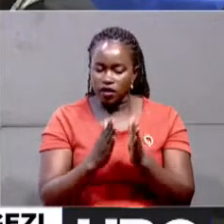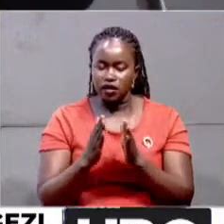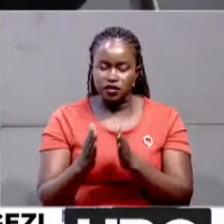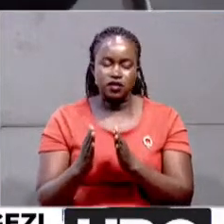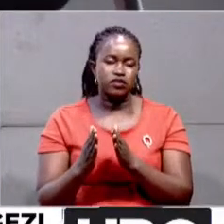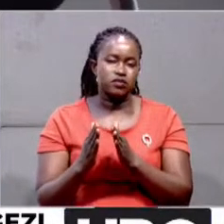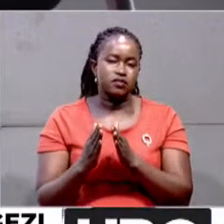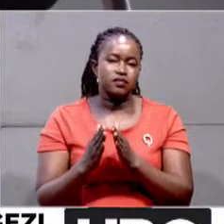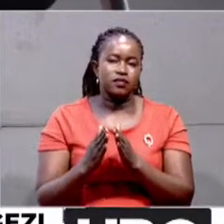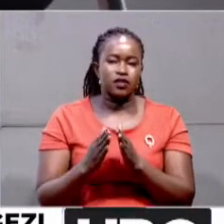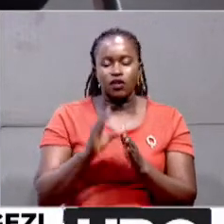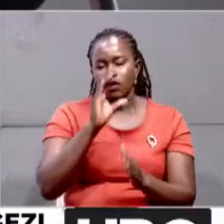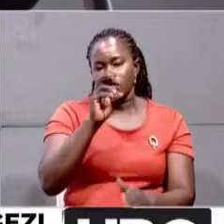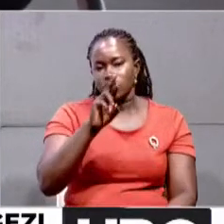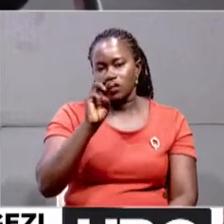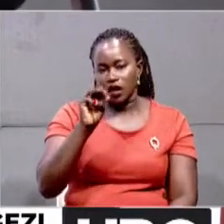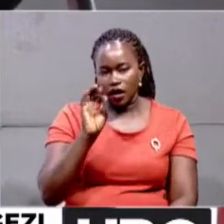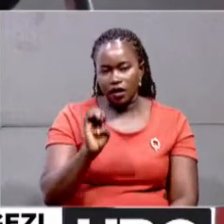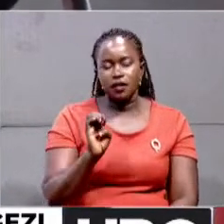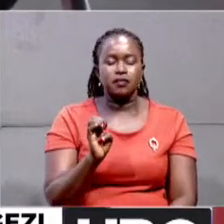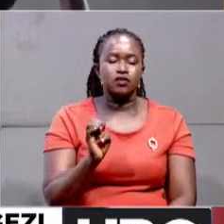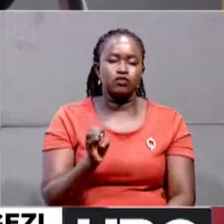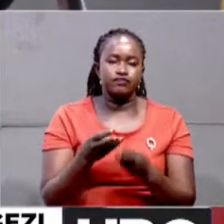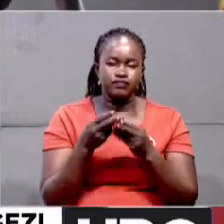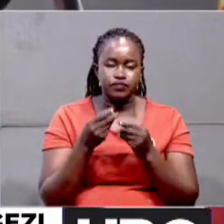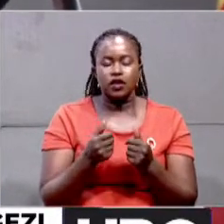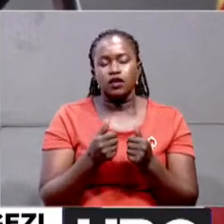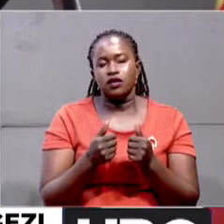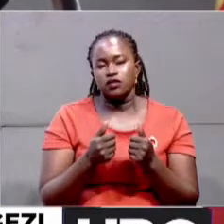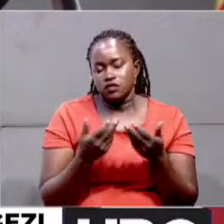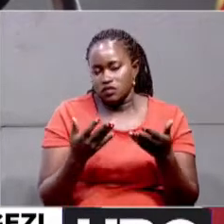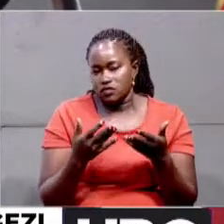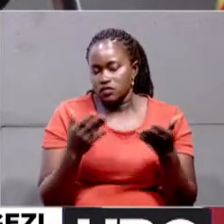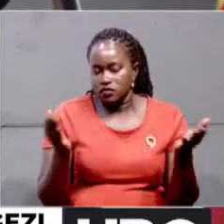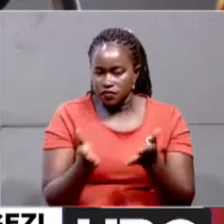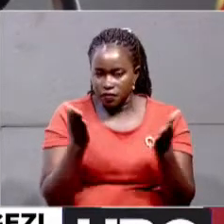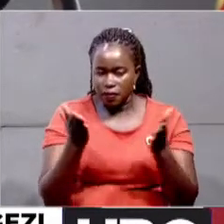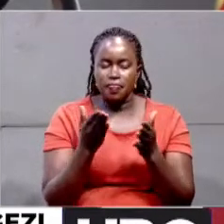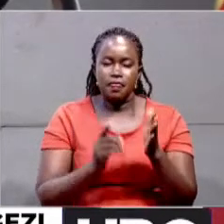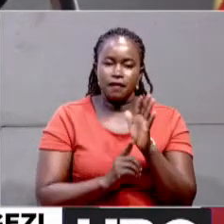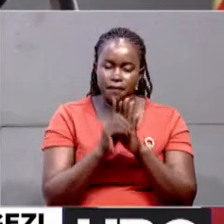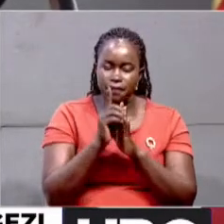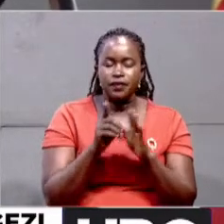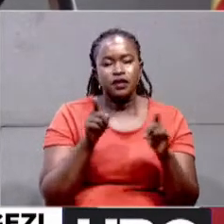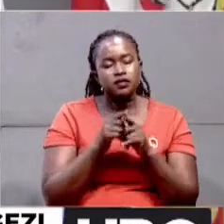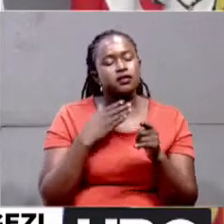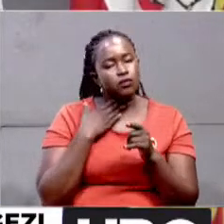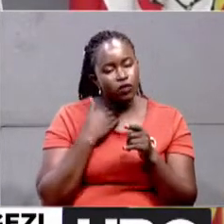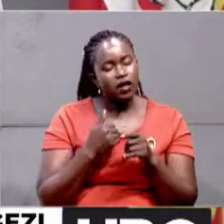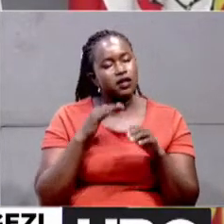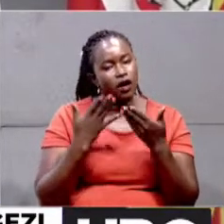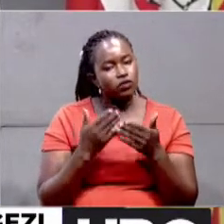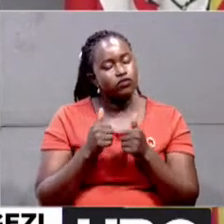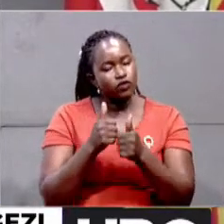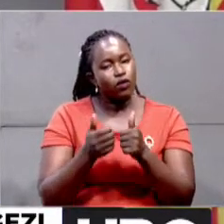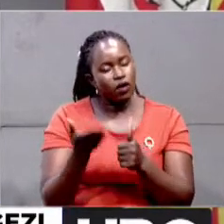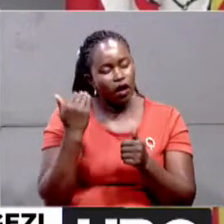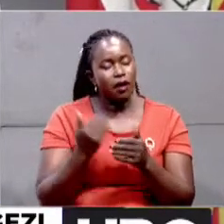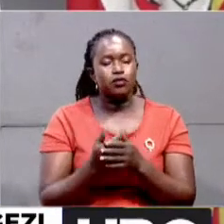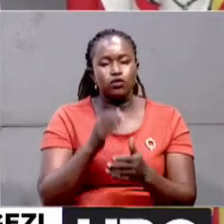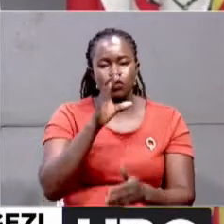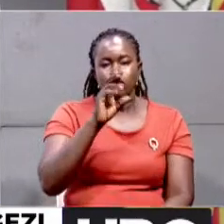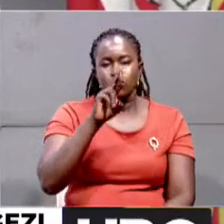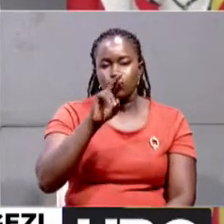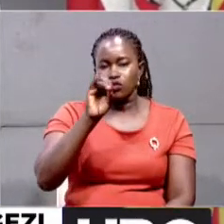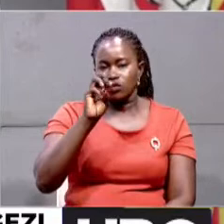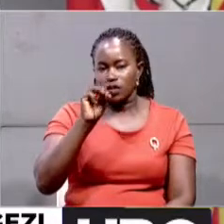foster sustainable economic development. Equipping prosecutors with knowledge and skills on how to tackle criminal cases will be one of the major aims